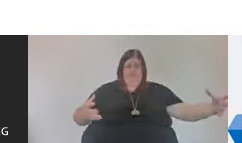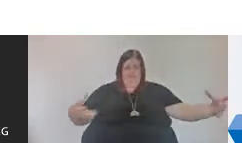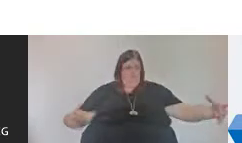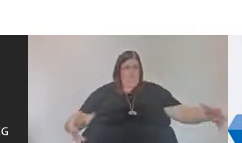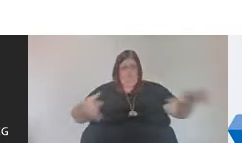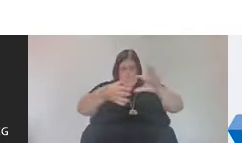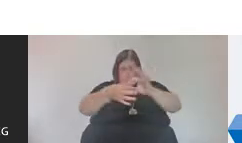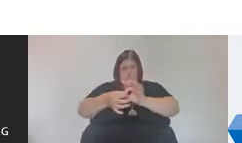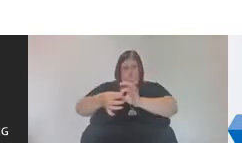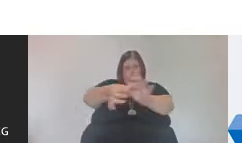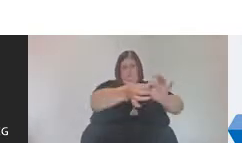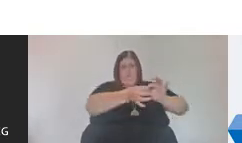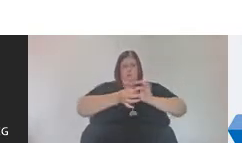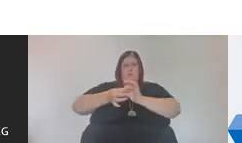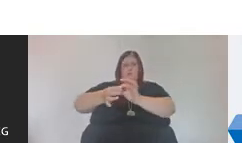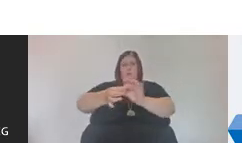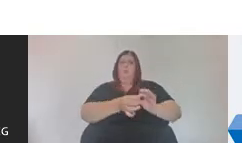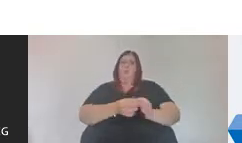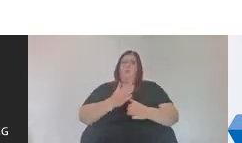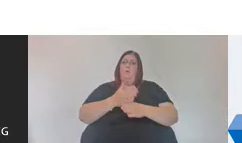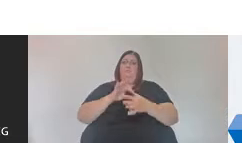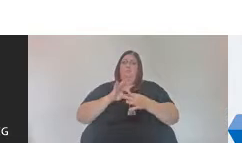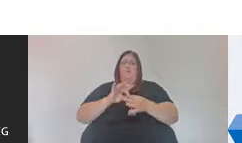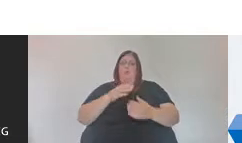vast amount of expertise to work together